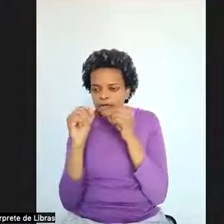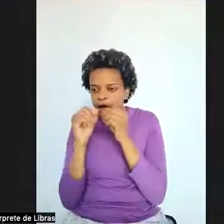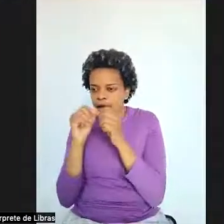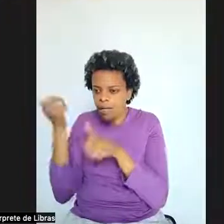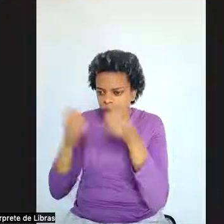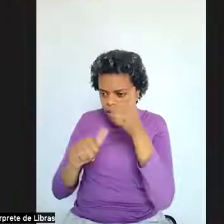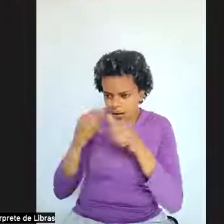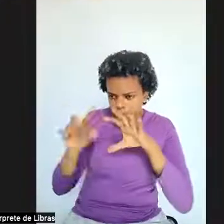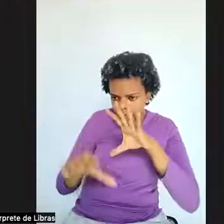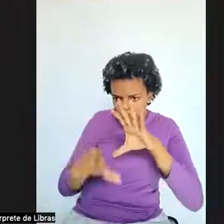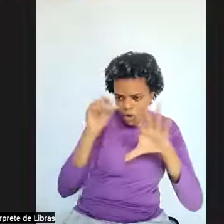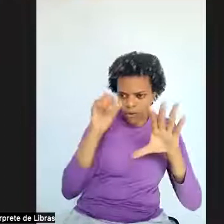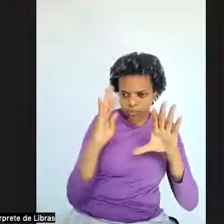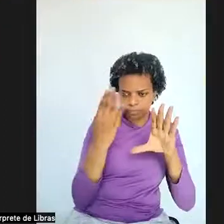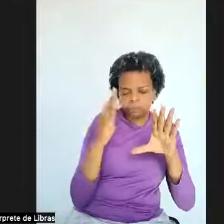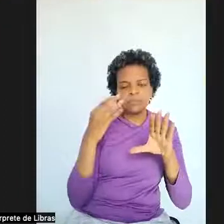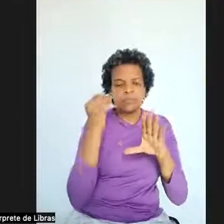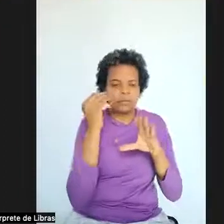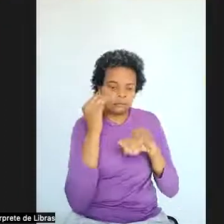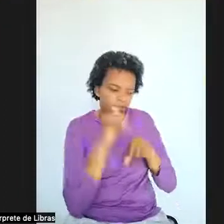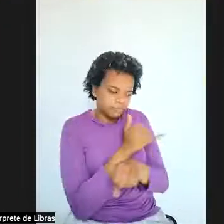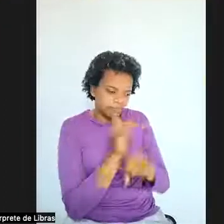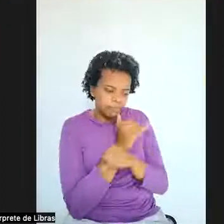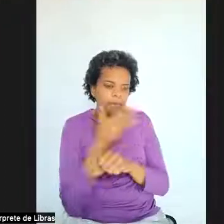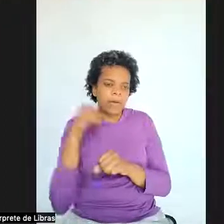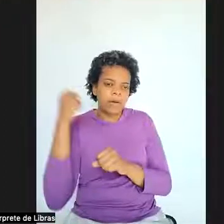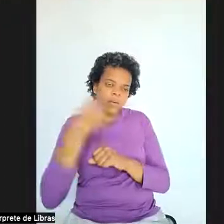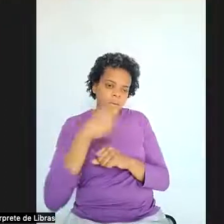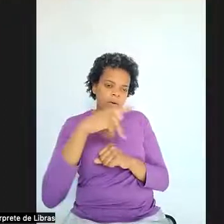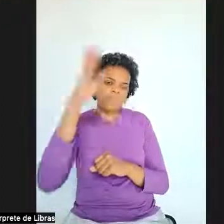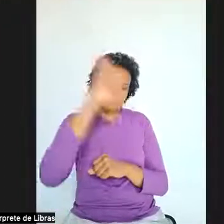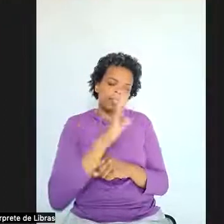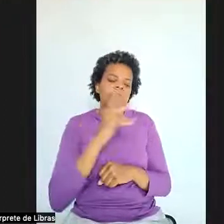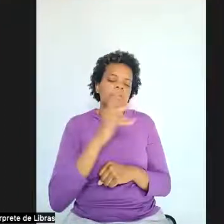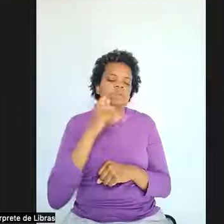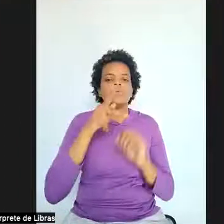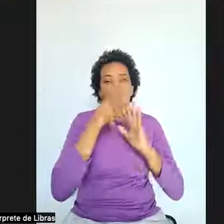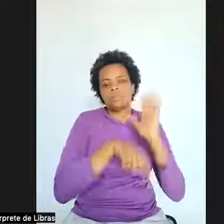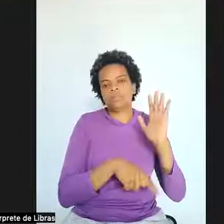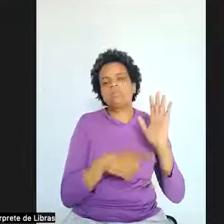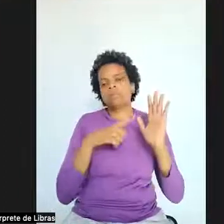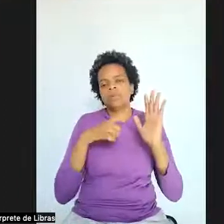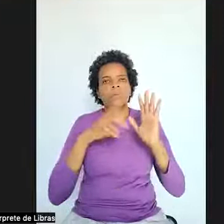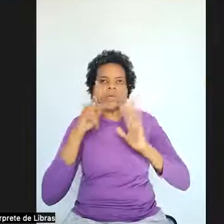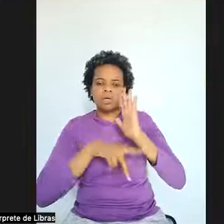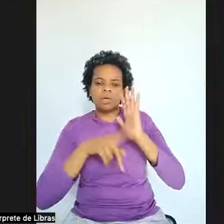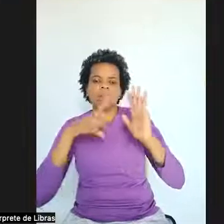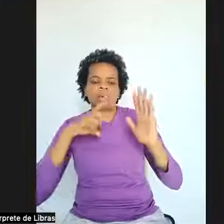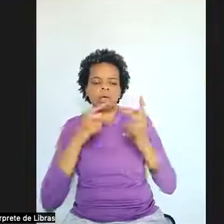So we get to know how they put the protection